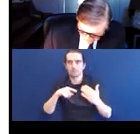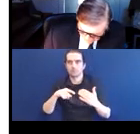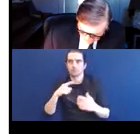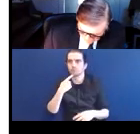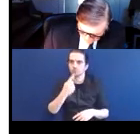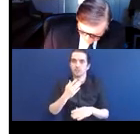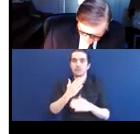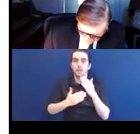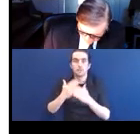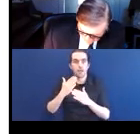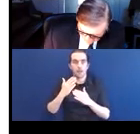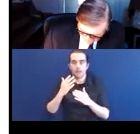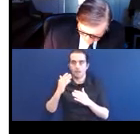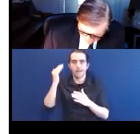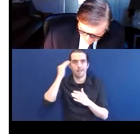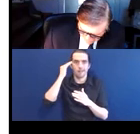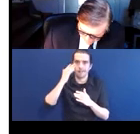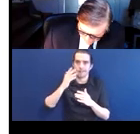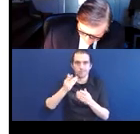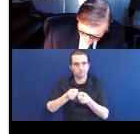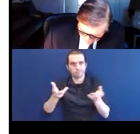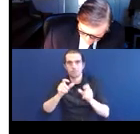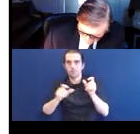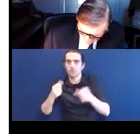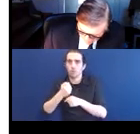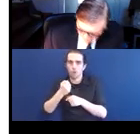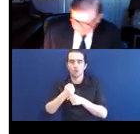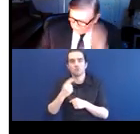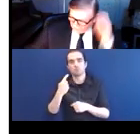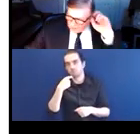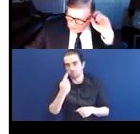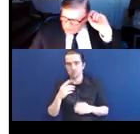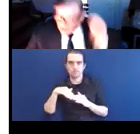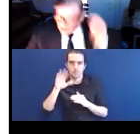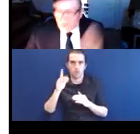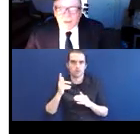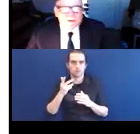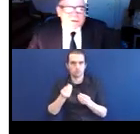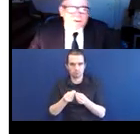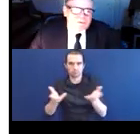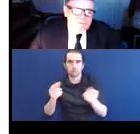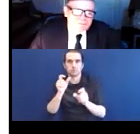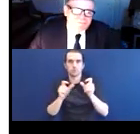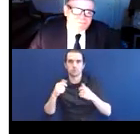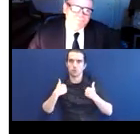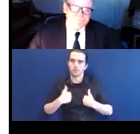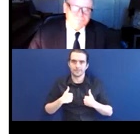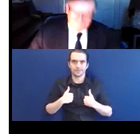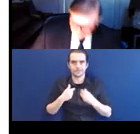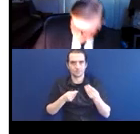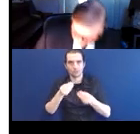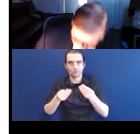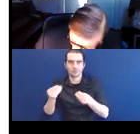sensitization of human resource officers on the employment of disabled people. There should be a network, this is somebody else,